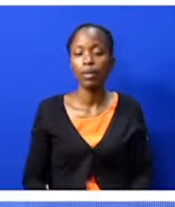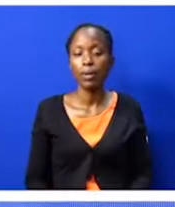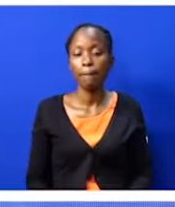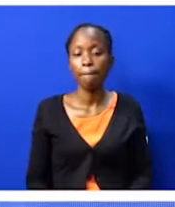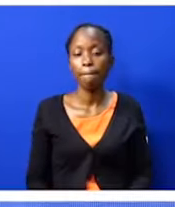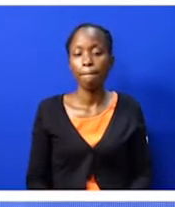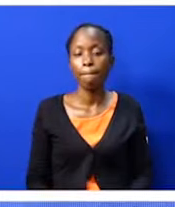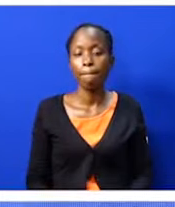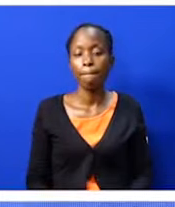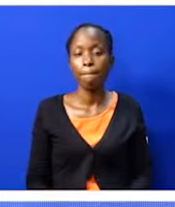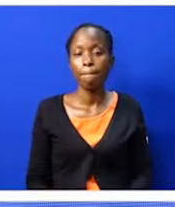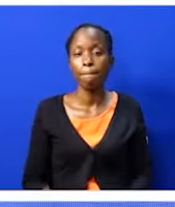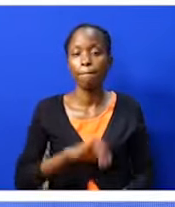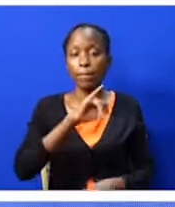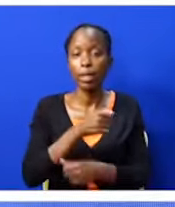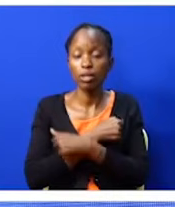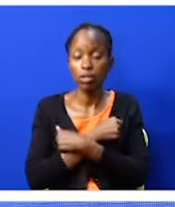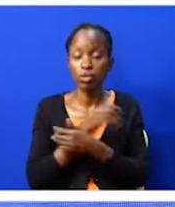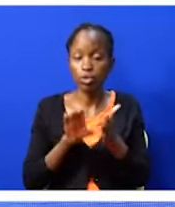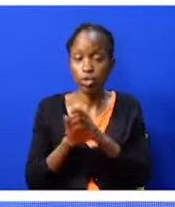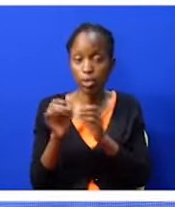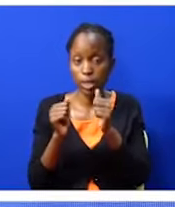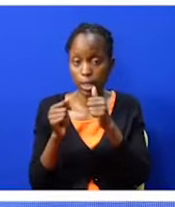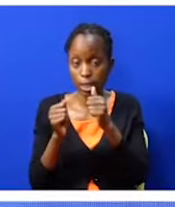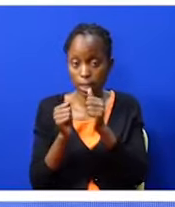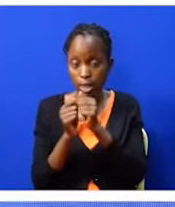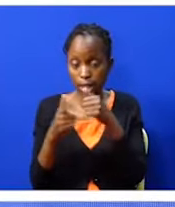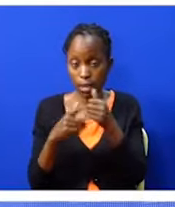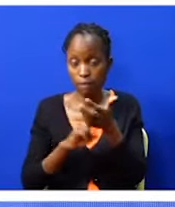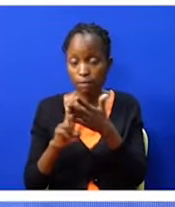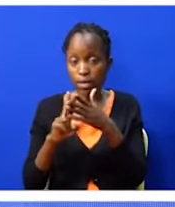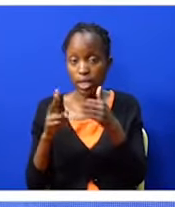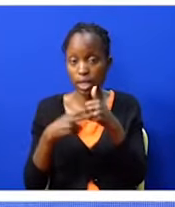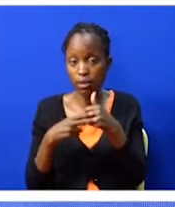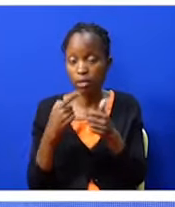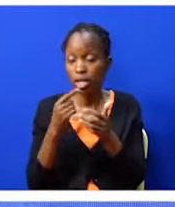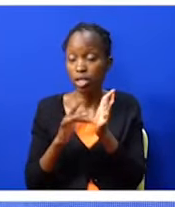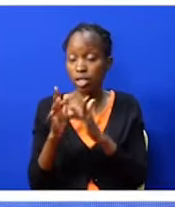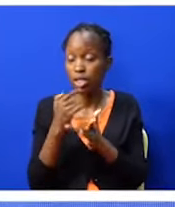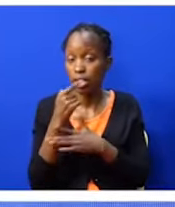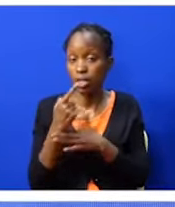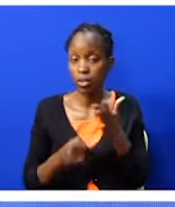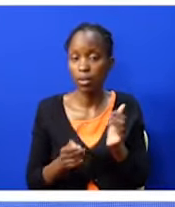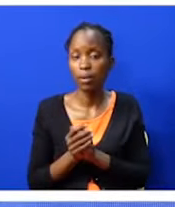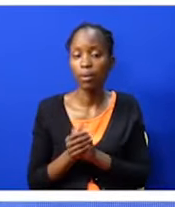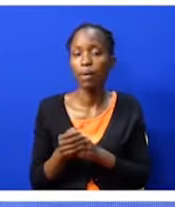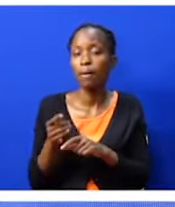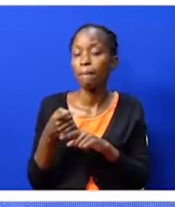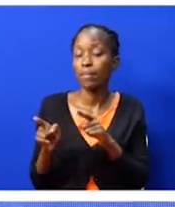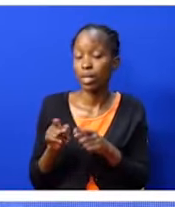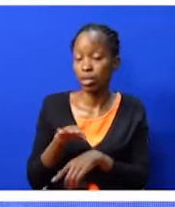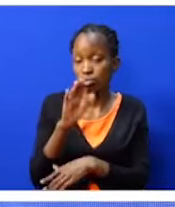in John chapter 16, verse 7. This is what Jesus said. But very